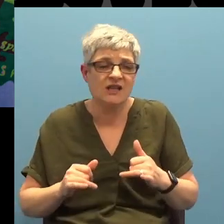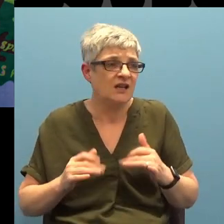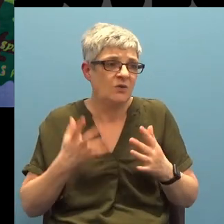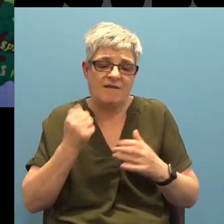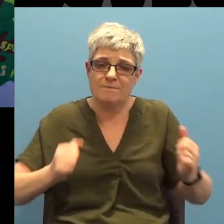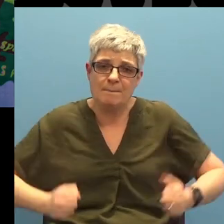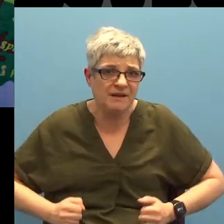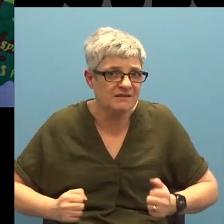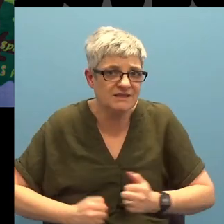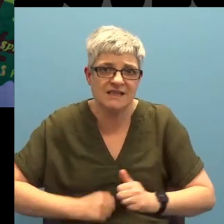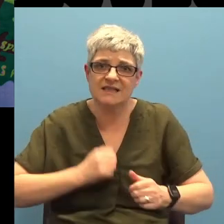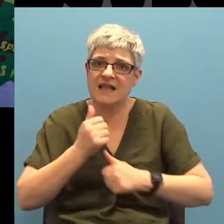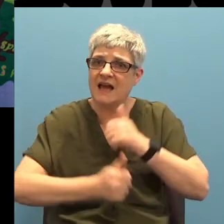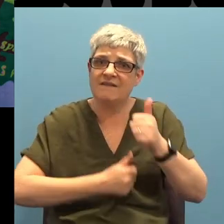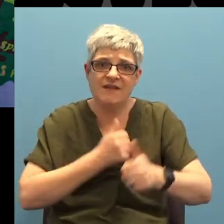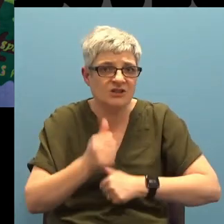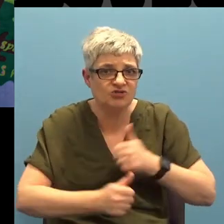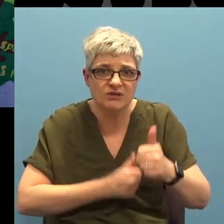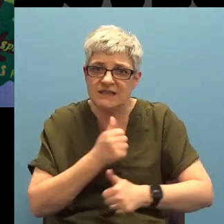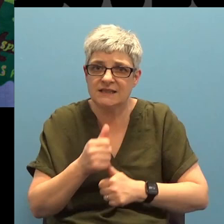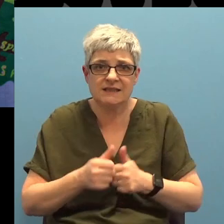and anniversaries,